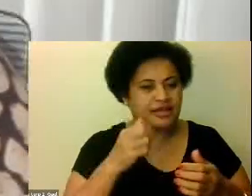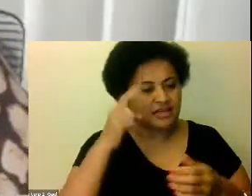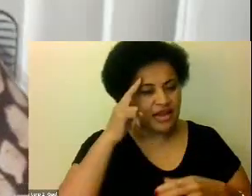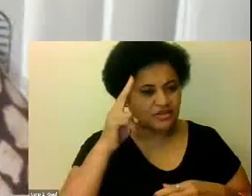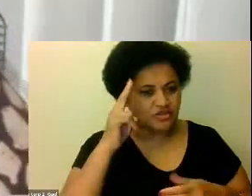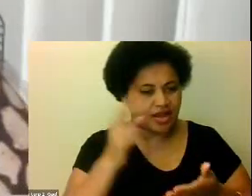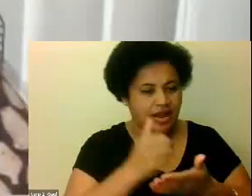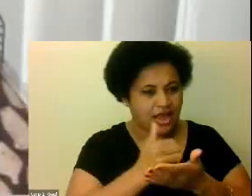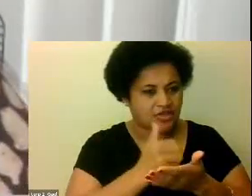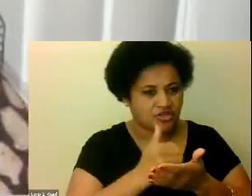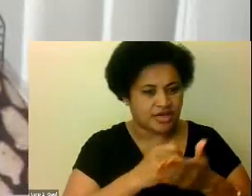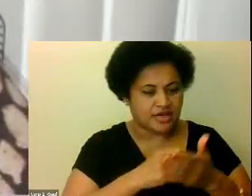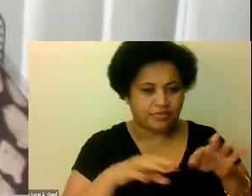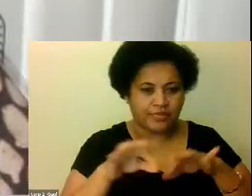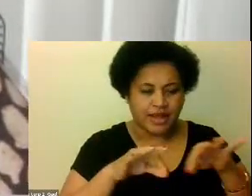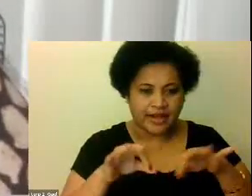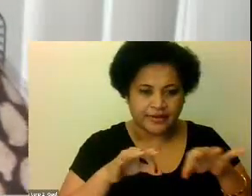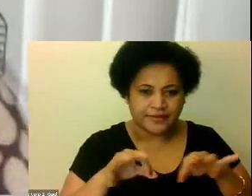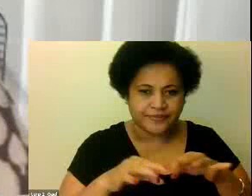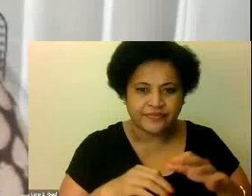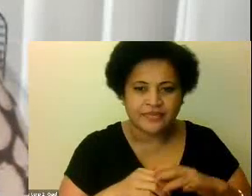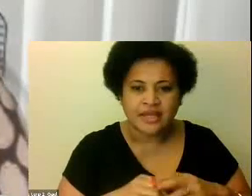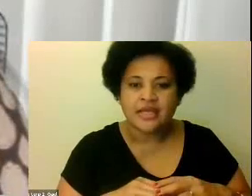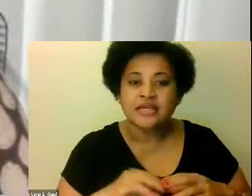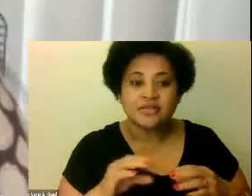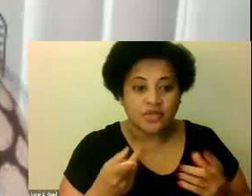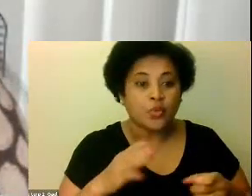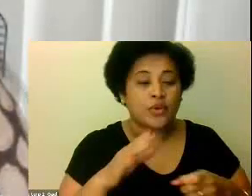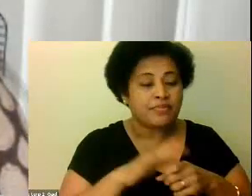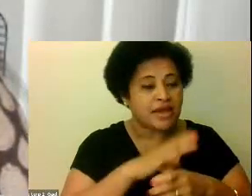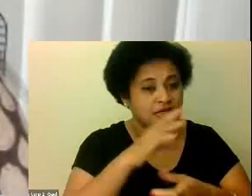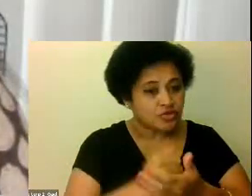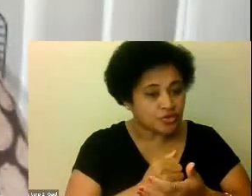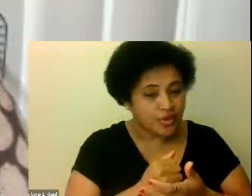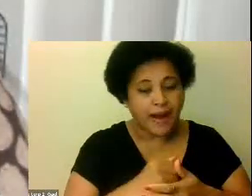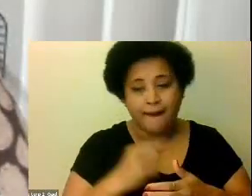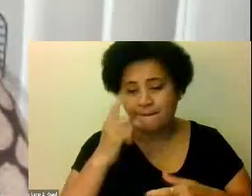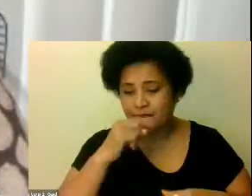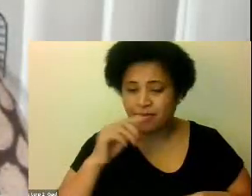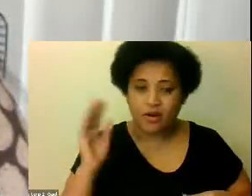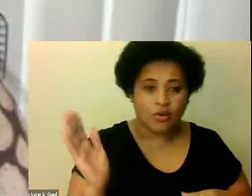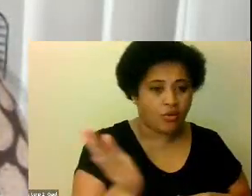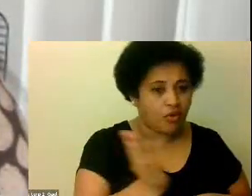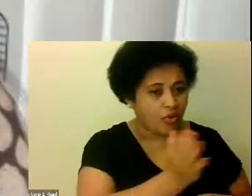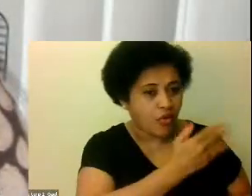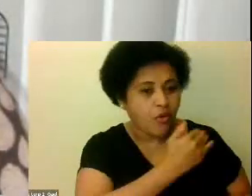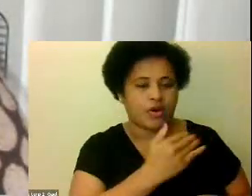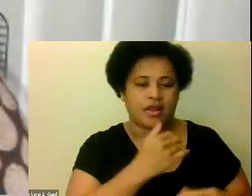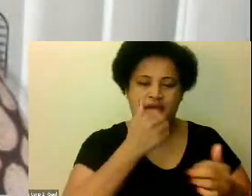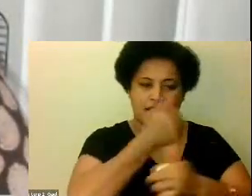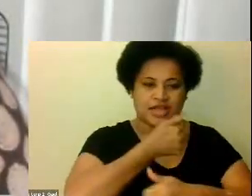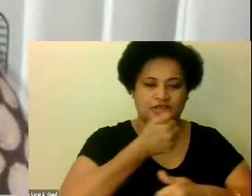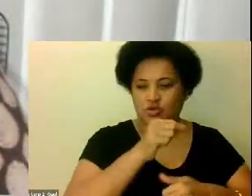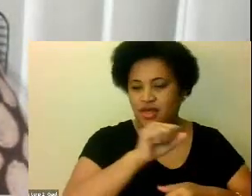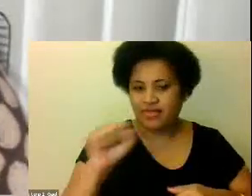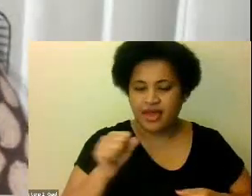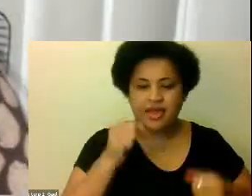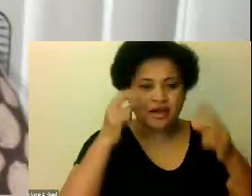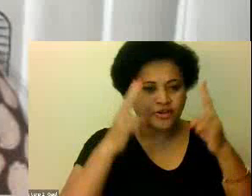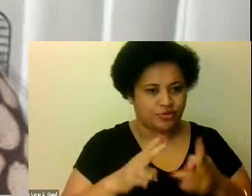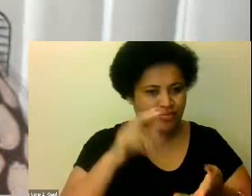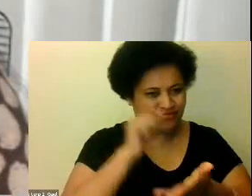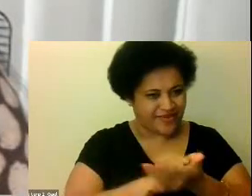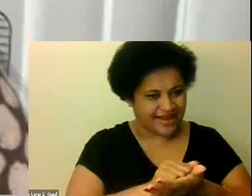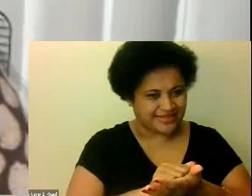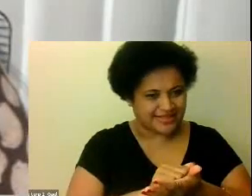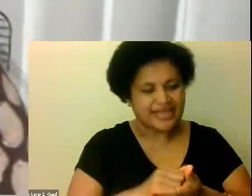diligence processes, remediation to ensure the enjoyment of human rights in workplace across all business sectors and types of work or